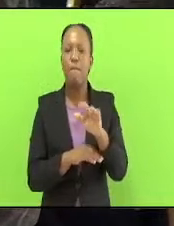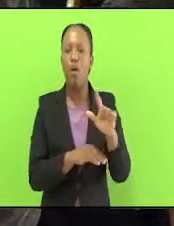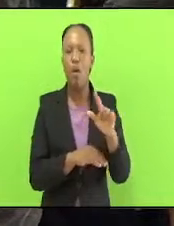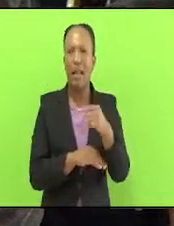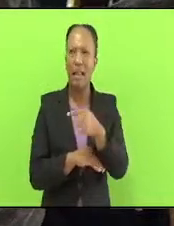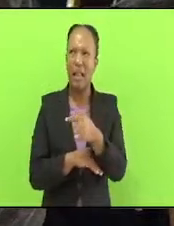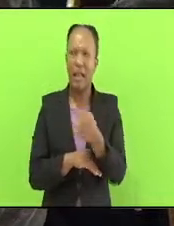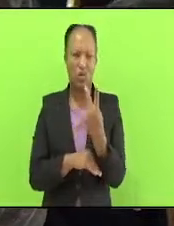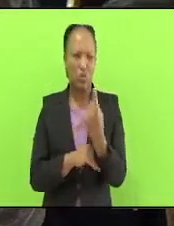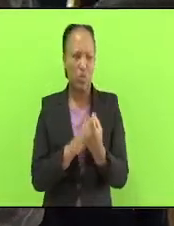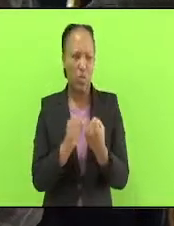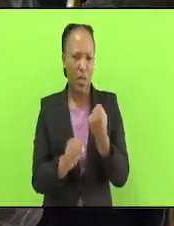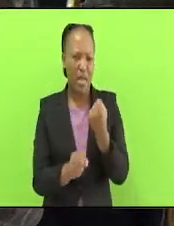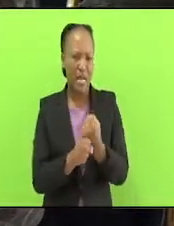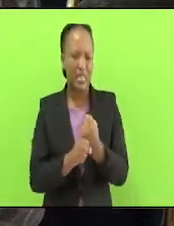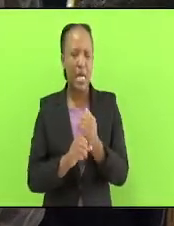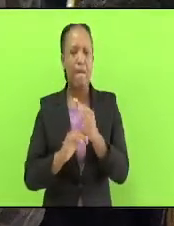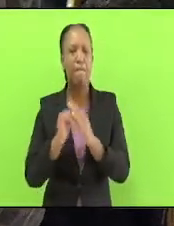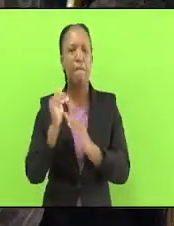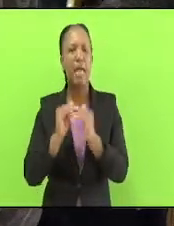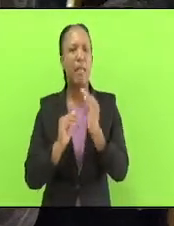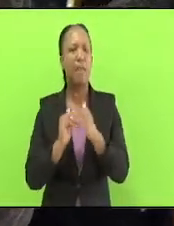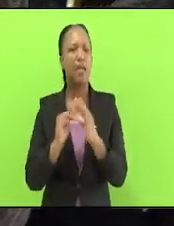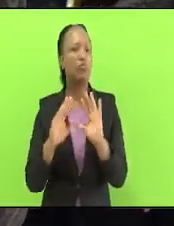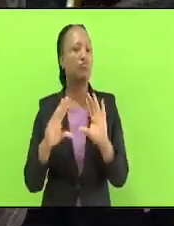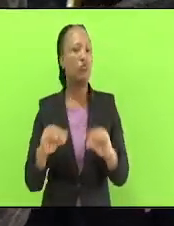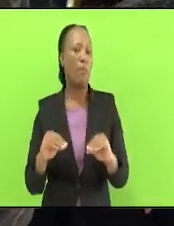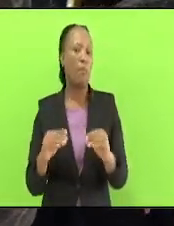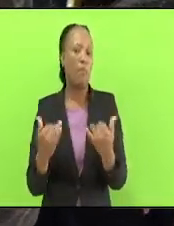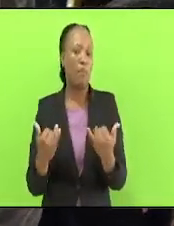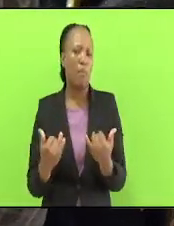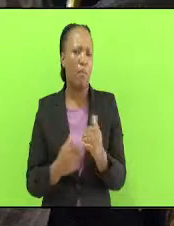I think 2 years construction em